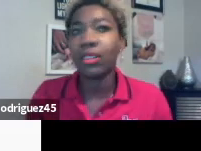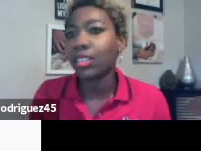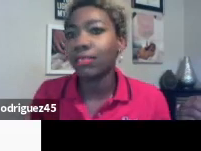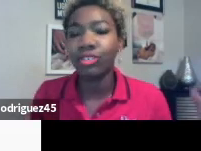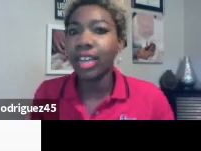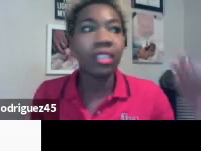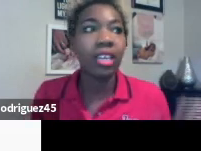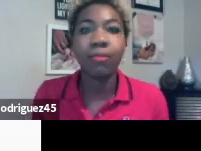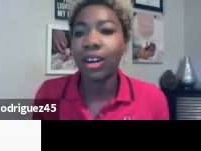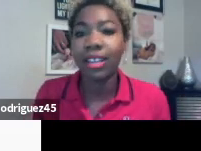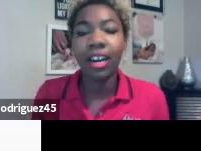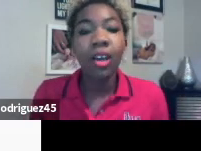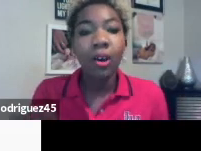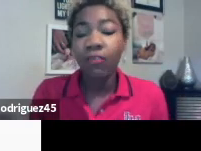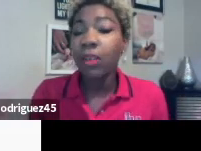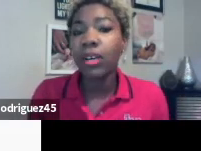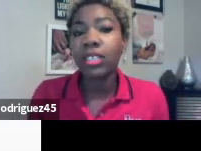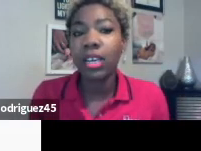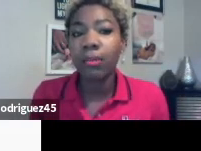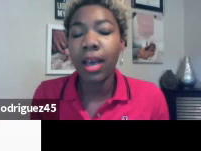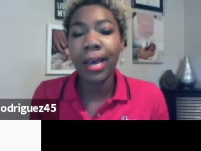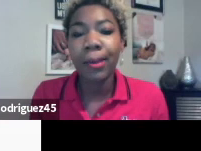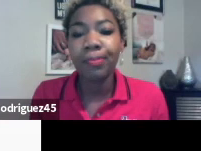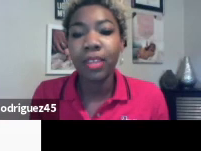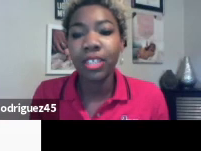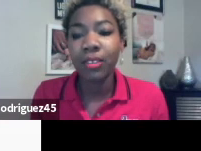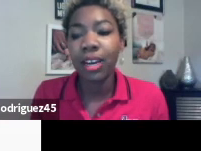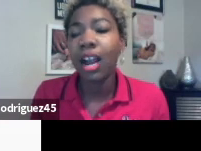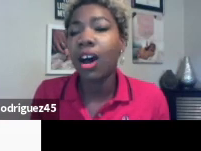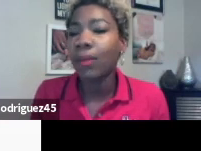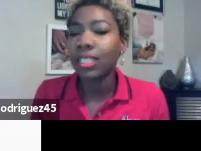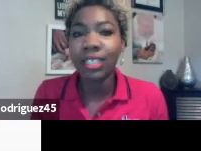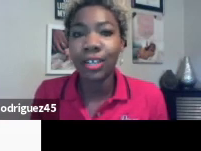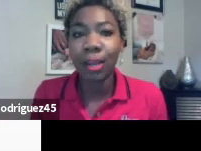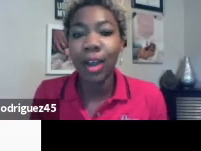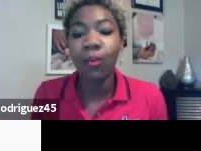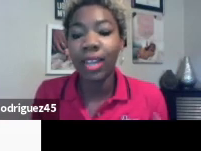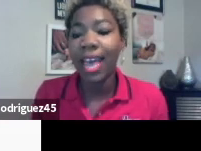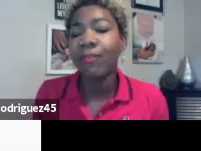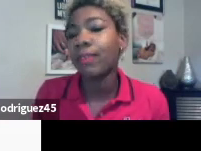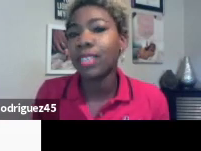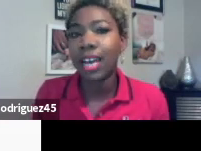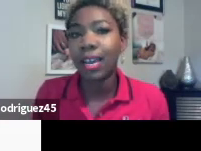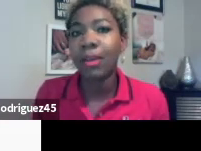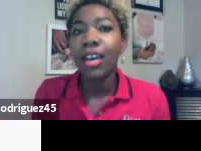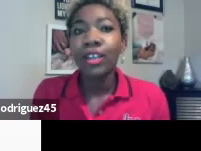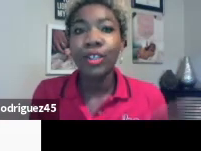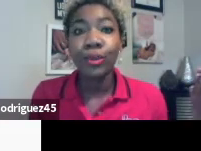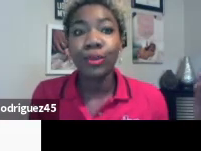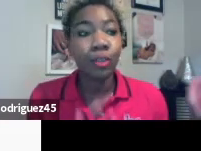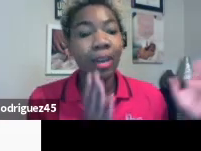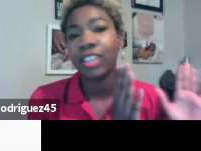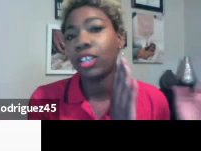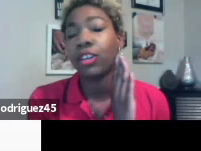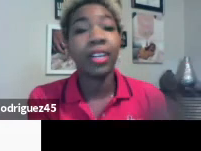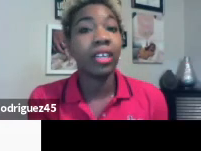maybe on the track team or they're on the football team. And so they're always concerned about, will I have enough time